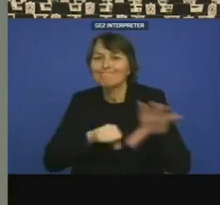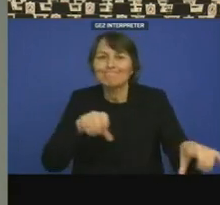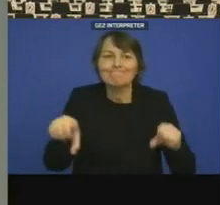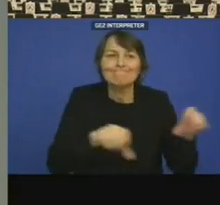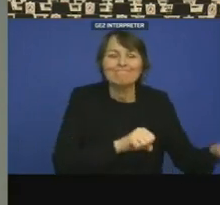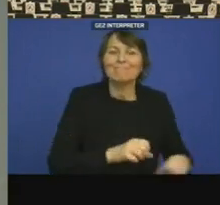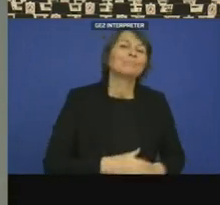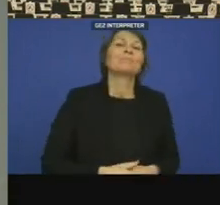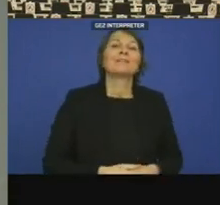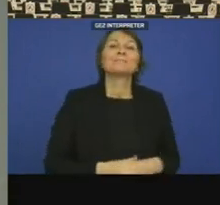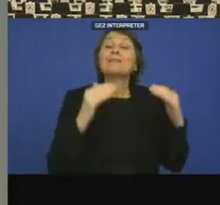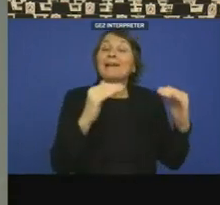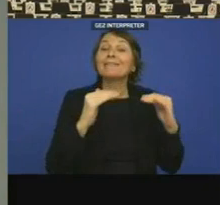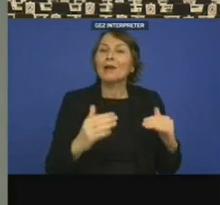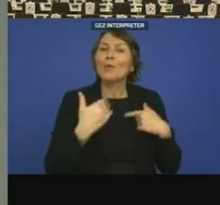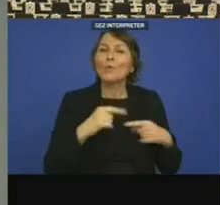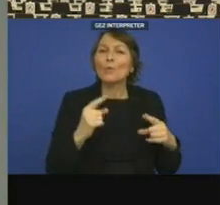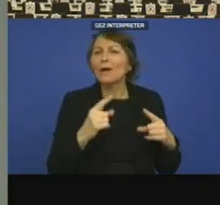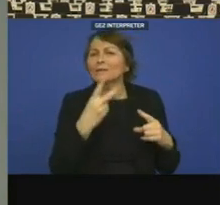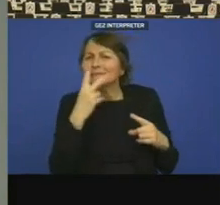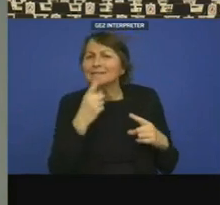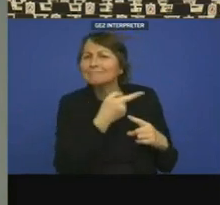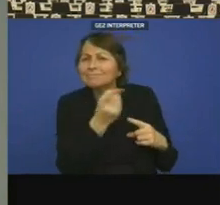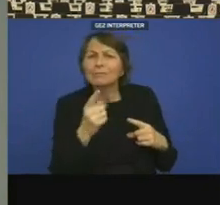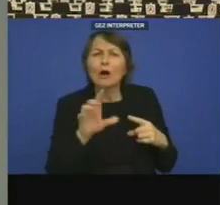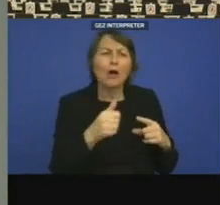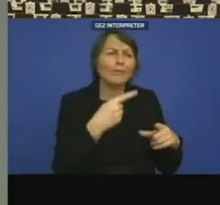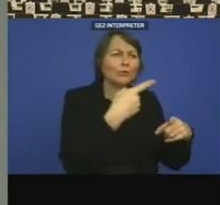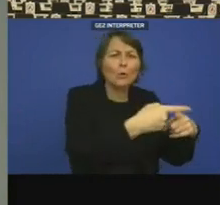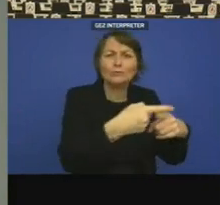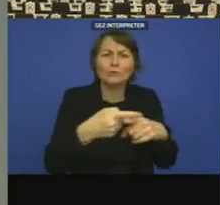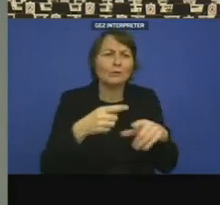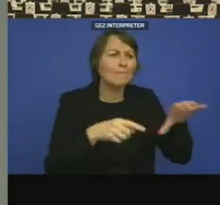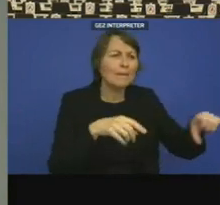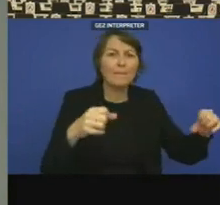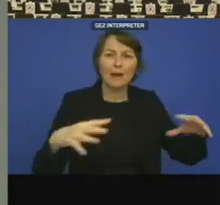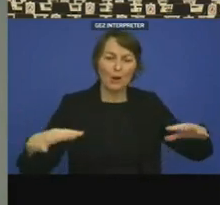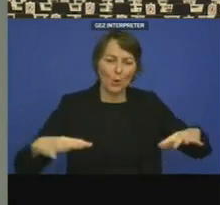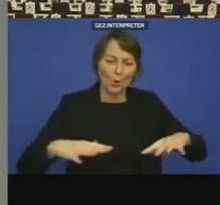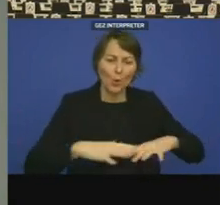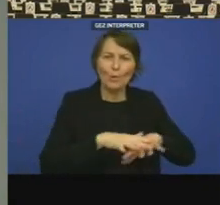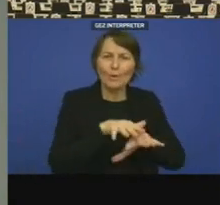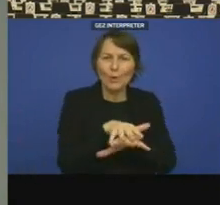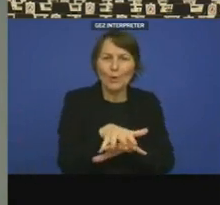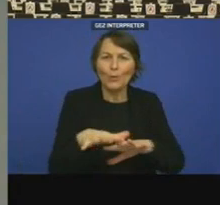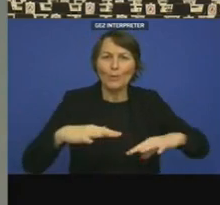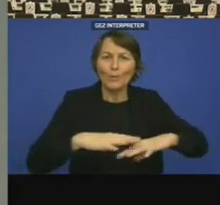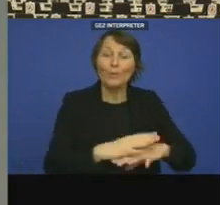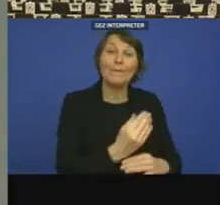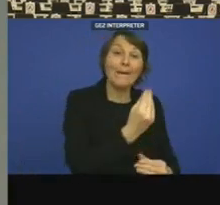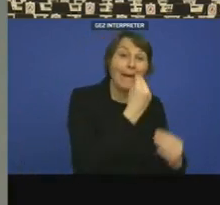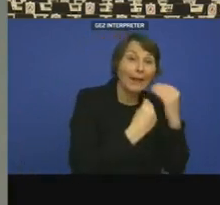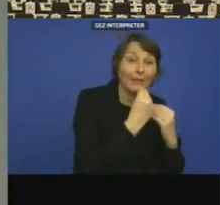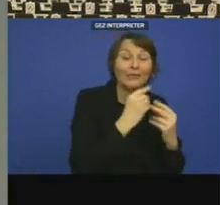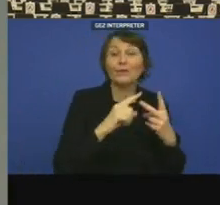fields towards a holistic approach to food, health, well-being, and sport. And the success of this initiative will only